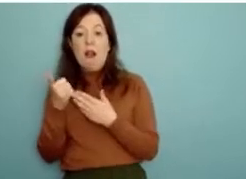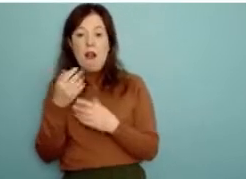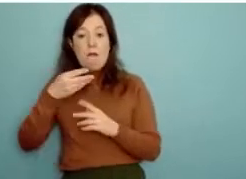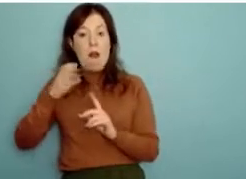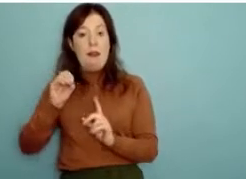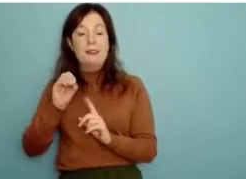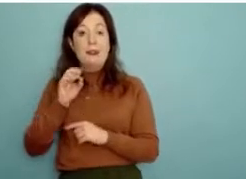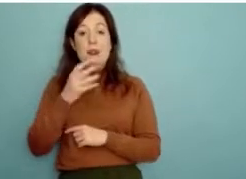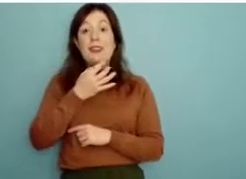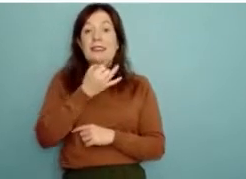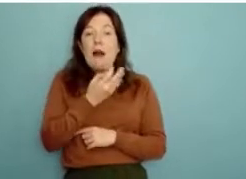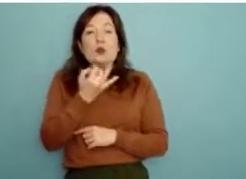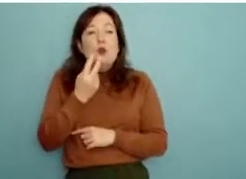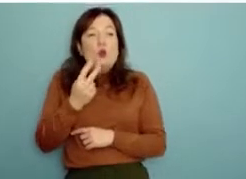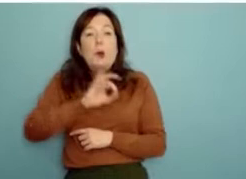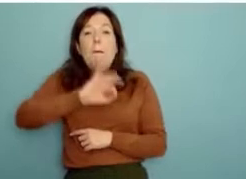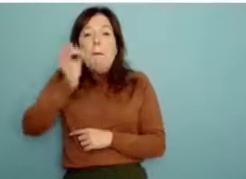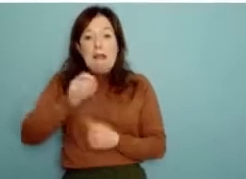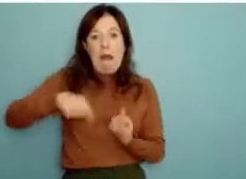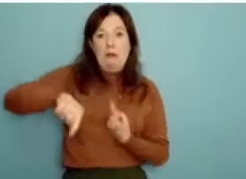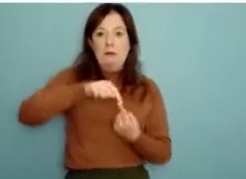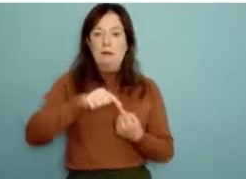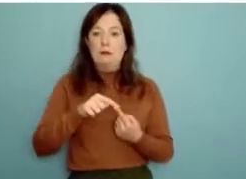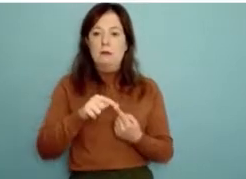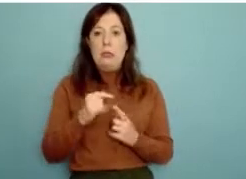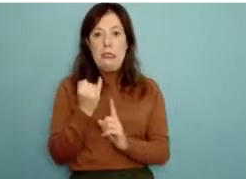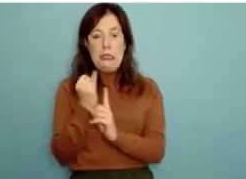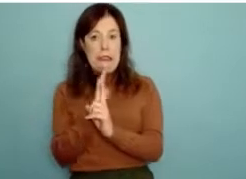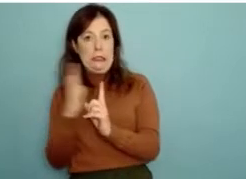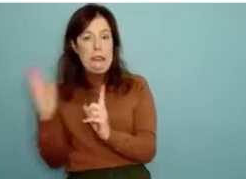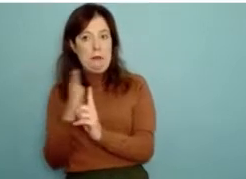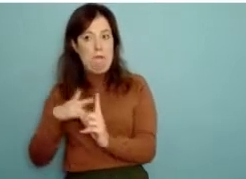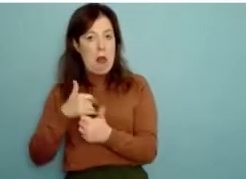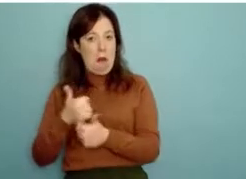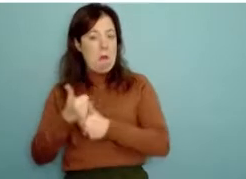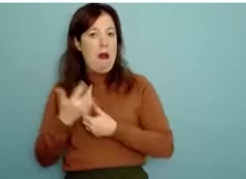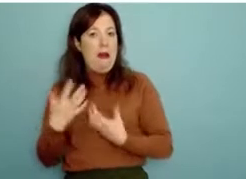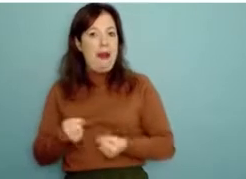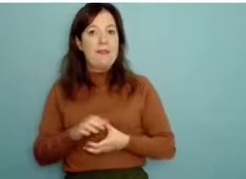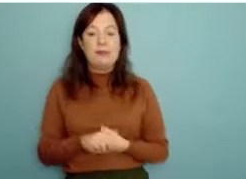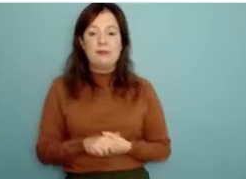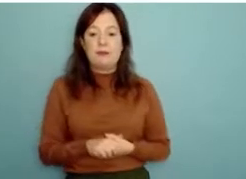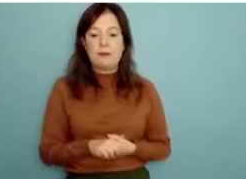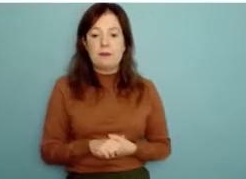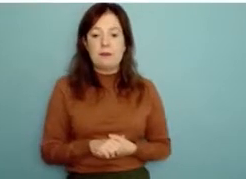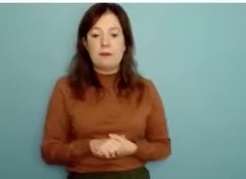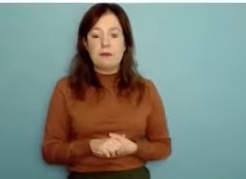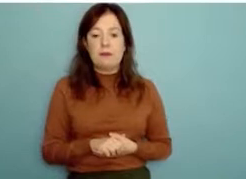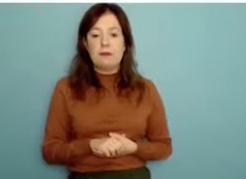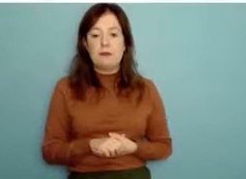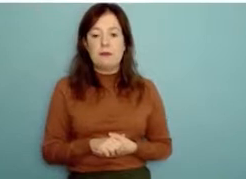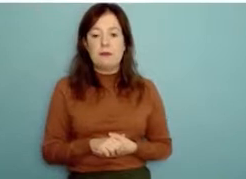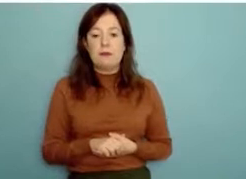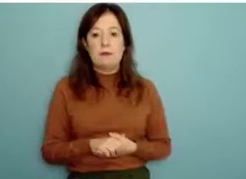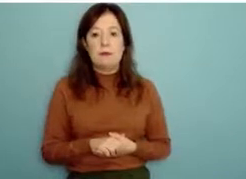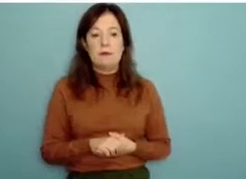gave outcome measurement a score of 6 or more. We also heard earlier from Paul that something about